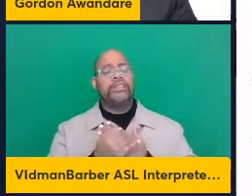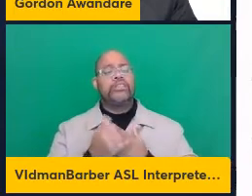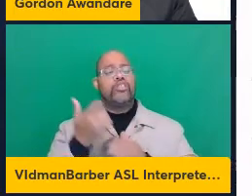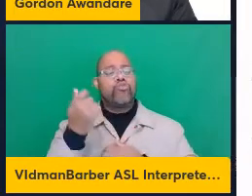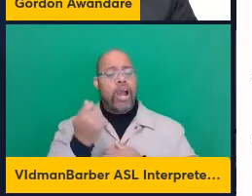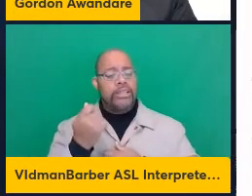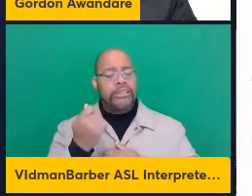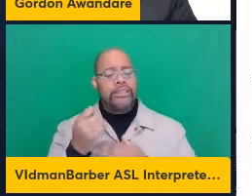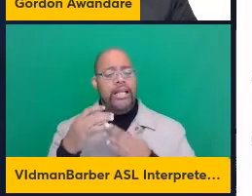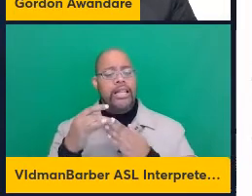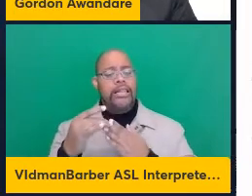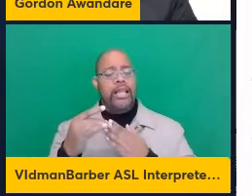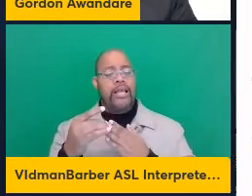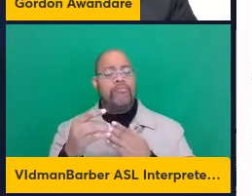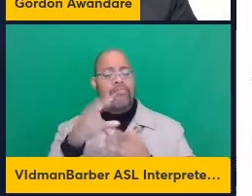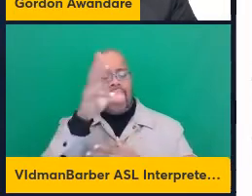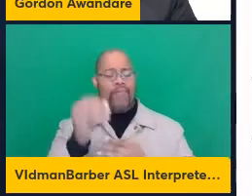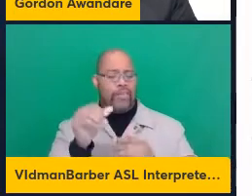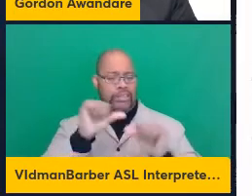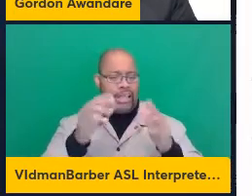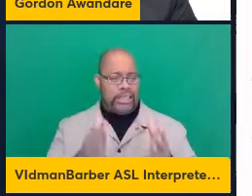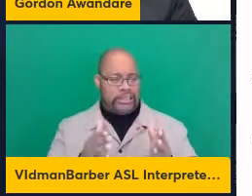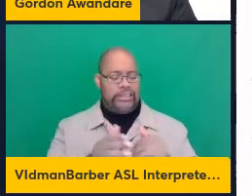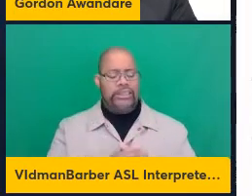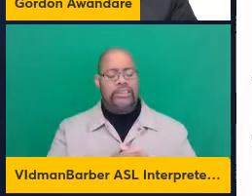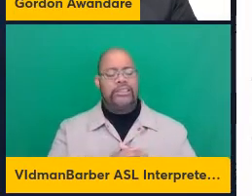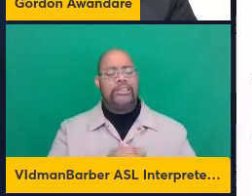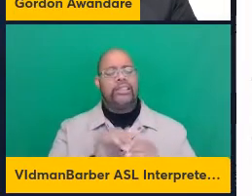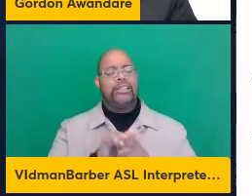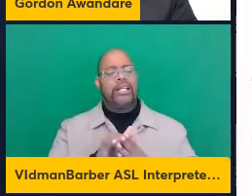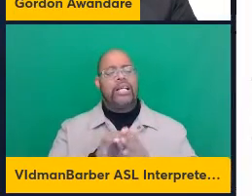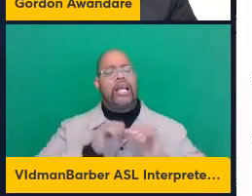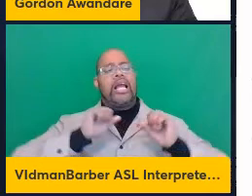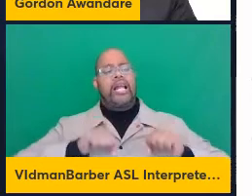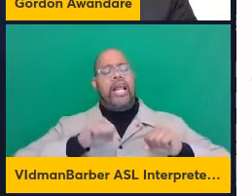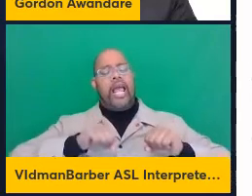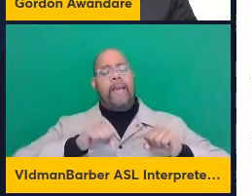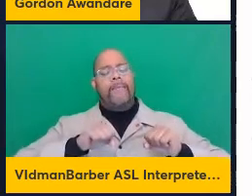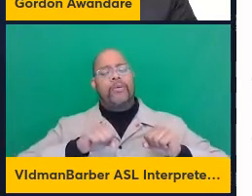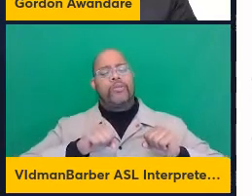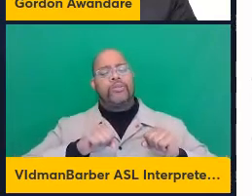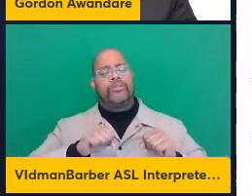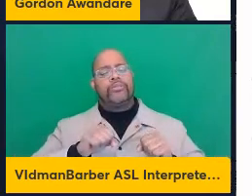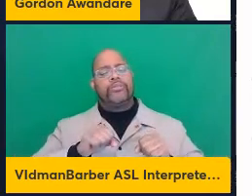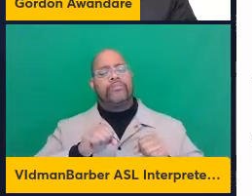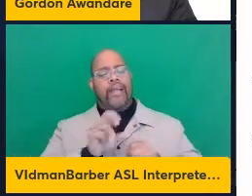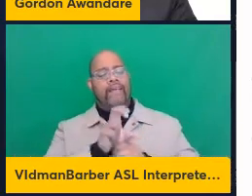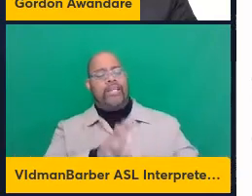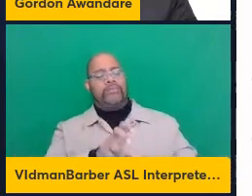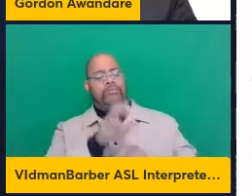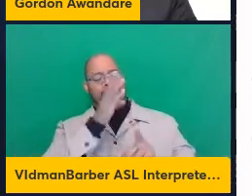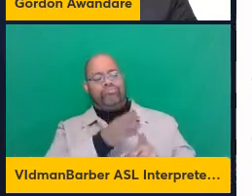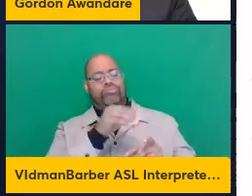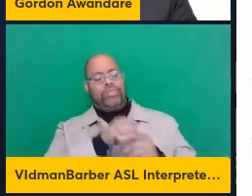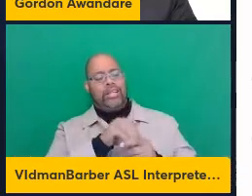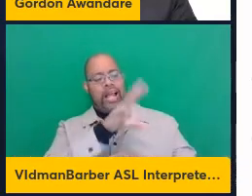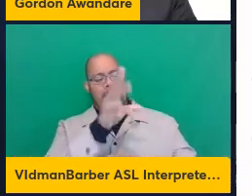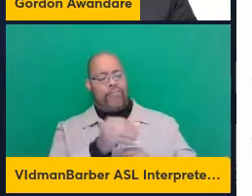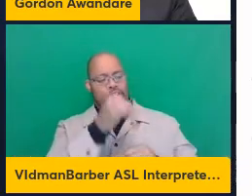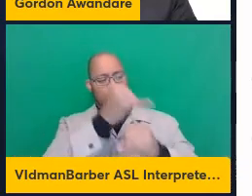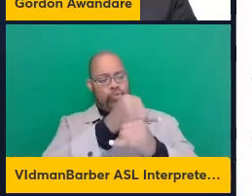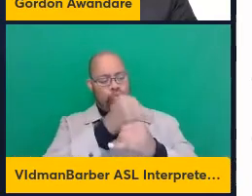grants led by African scientists that has enabled direct investment into African